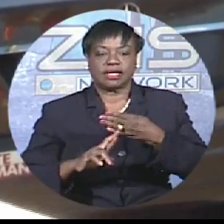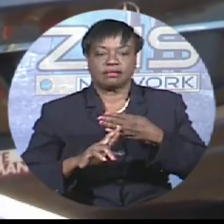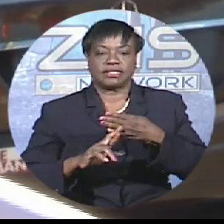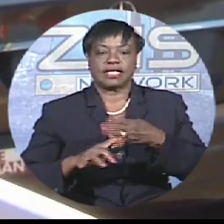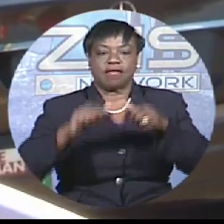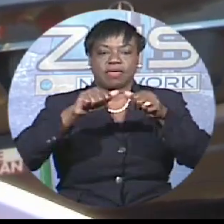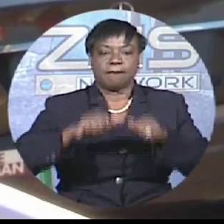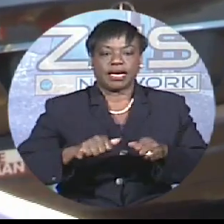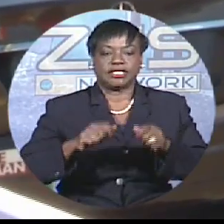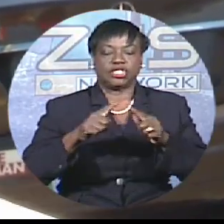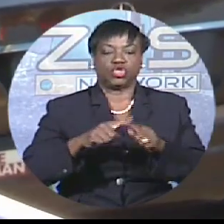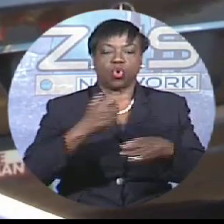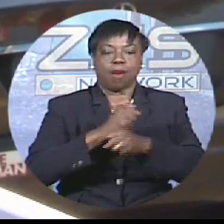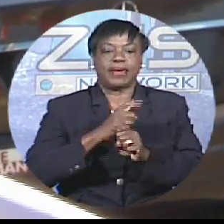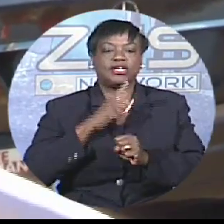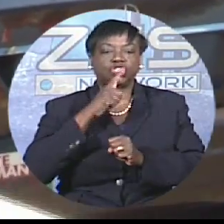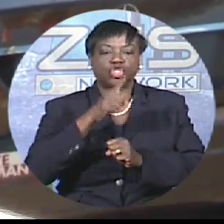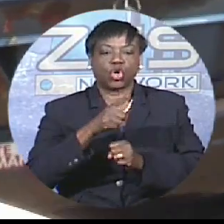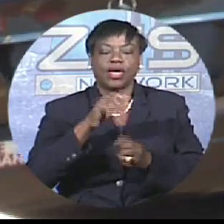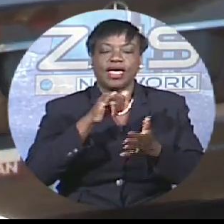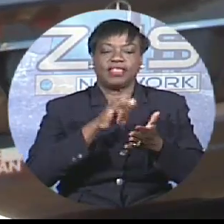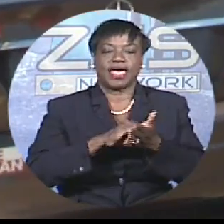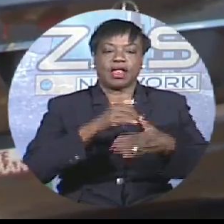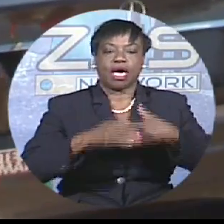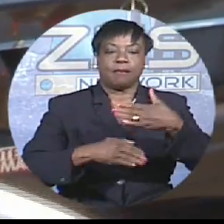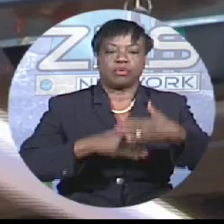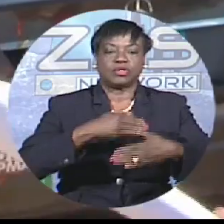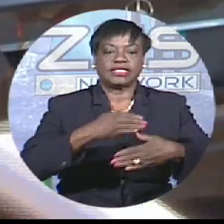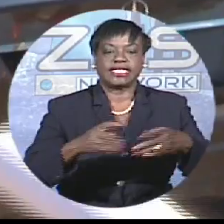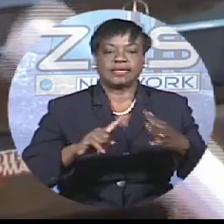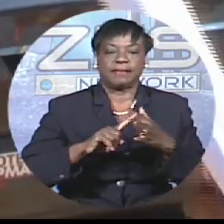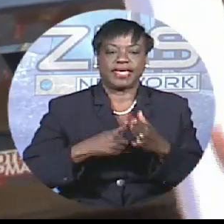the ability to ensure that a process